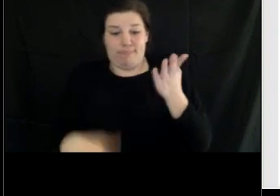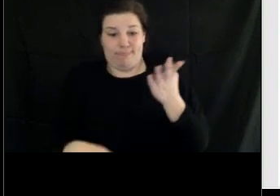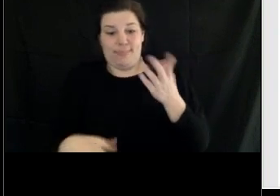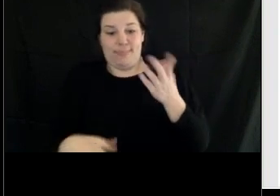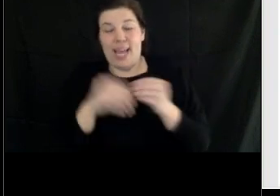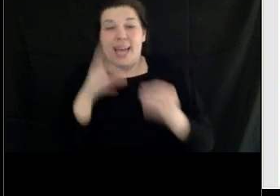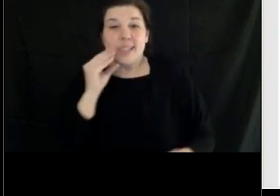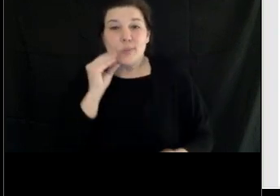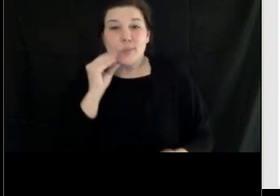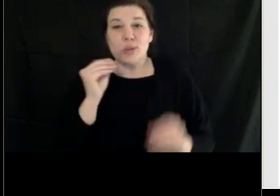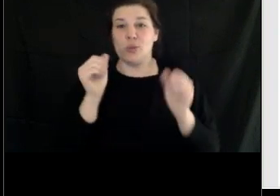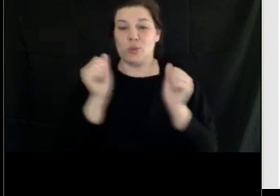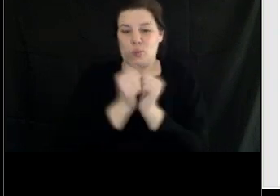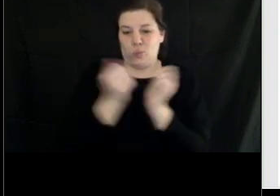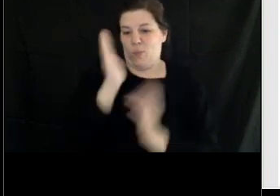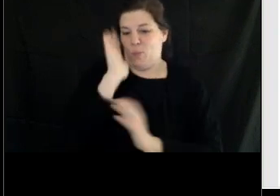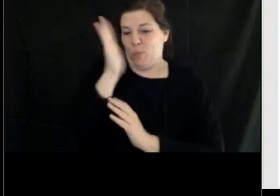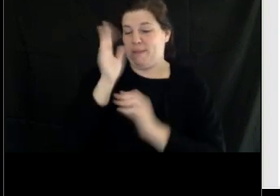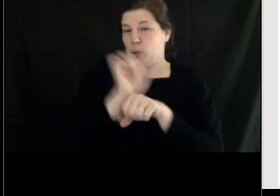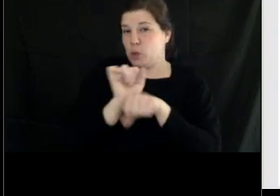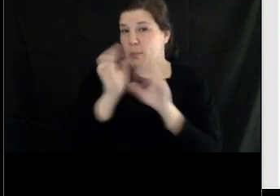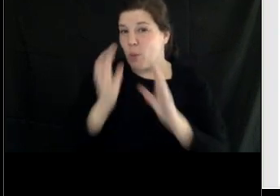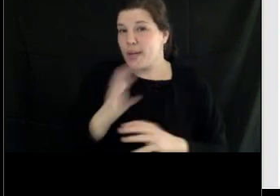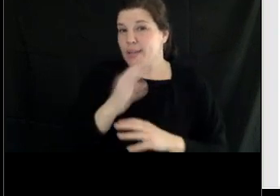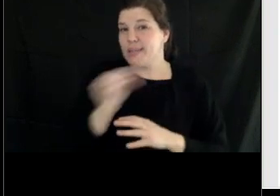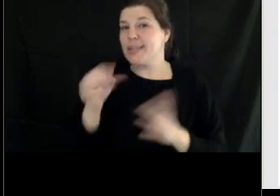employers, and to learn about the industries of the future.